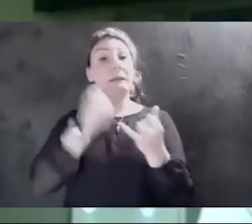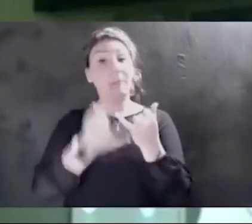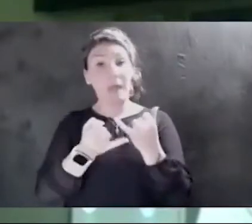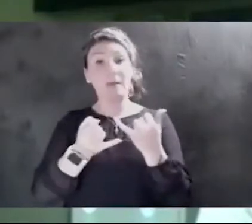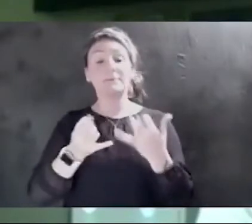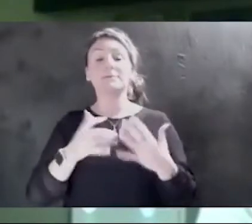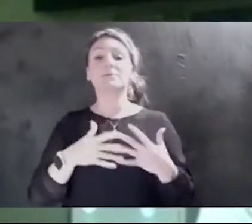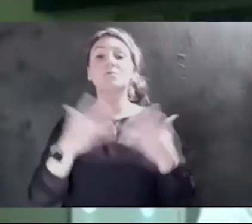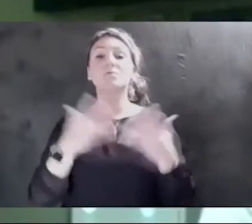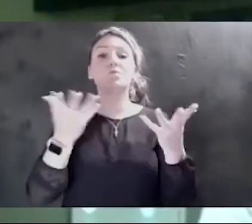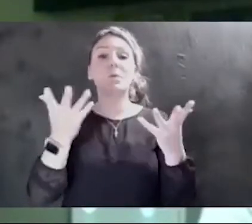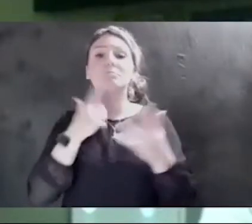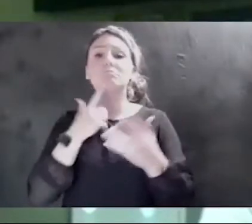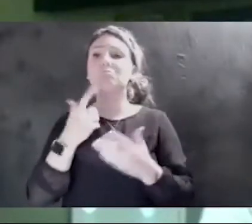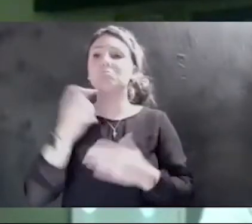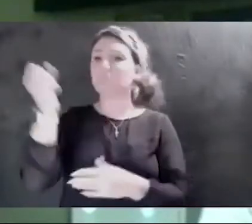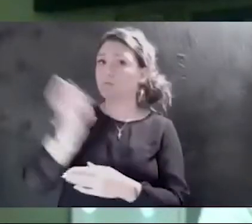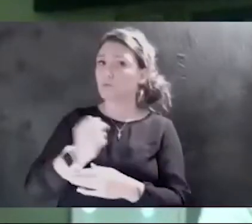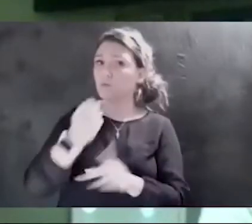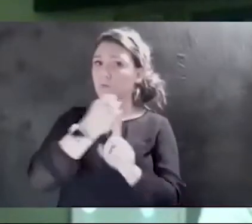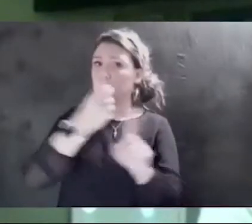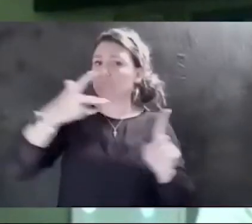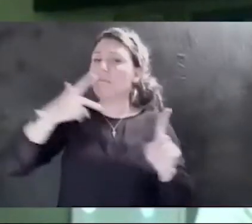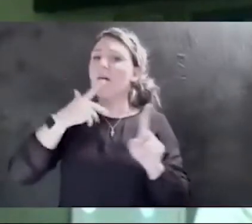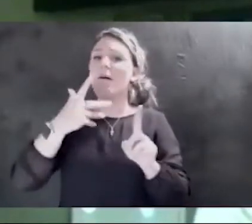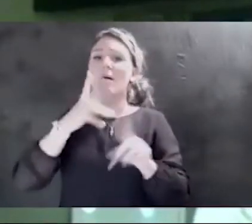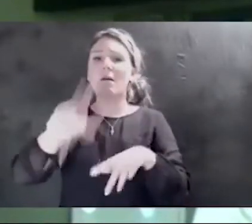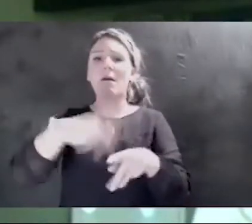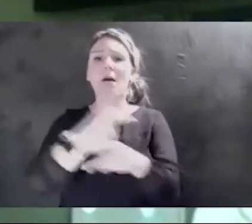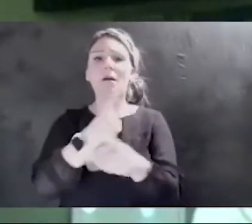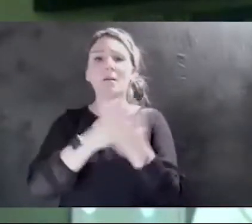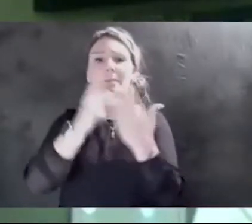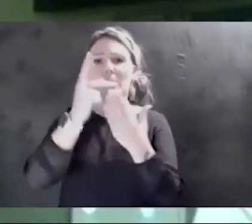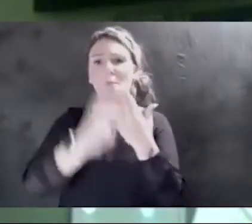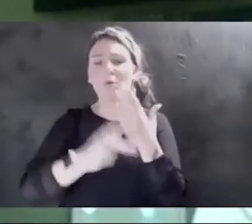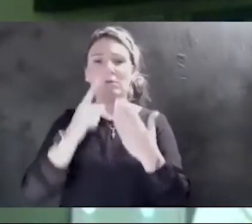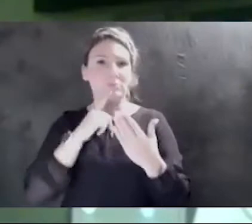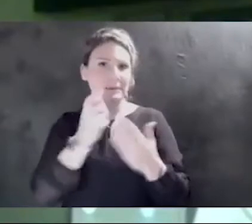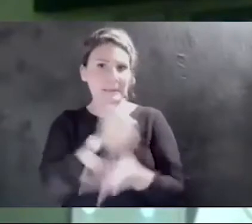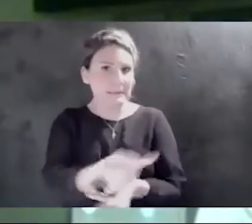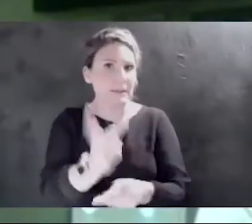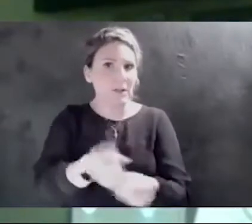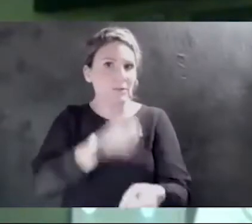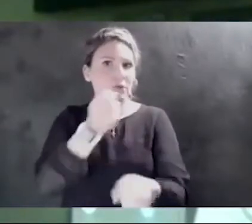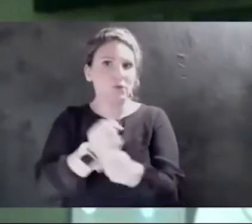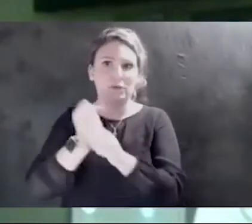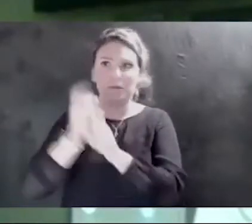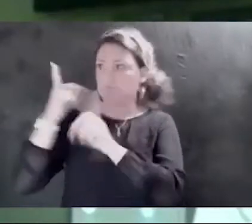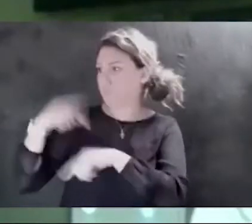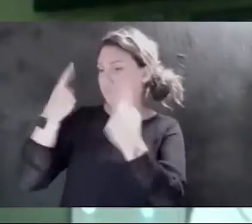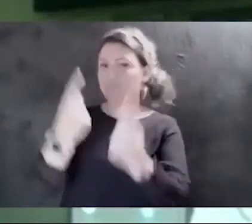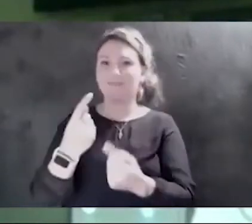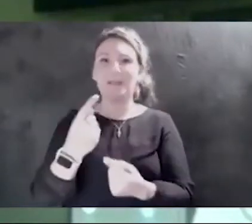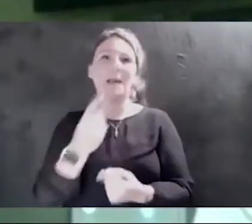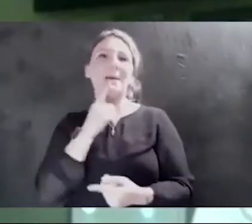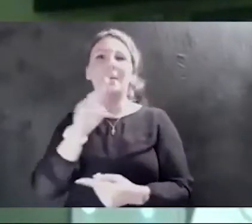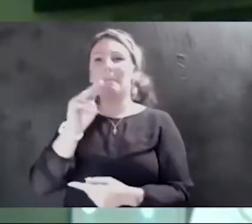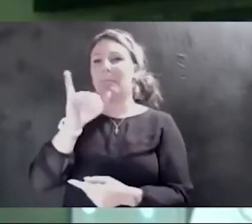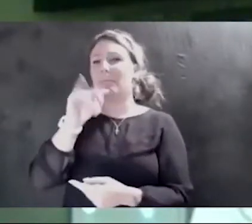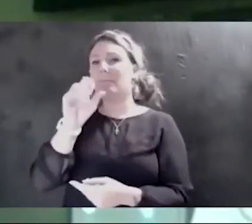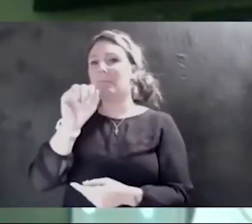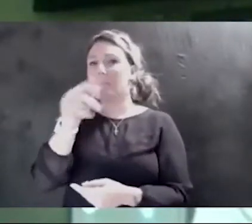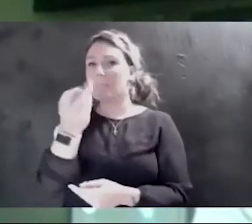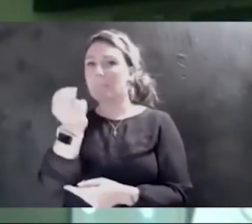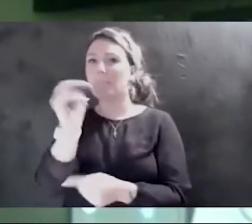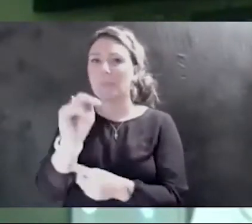in an expanded version of a program we've had for several years in the Care Collaborative, Mission Control. It was designed